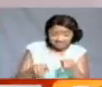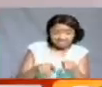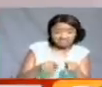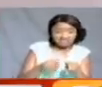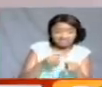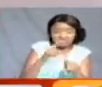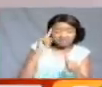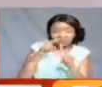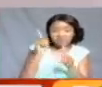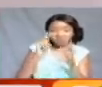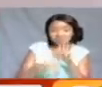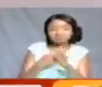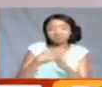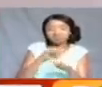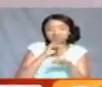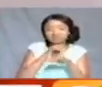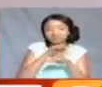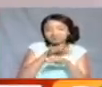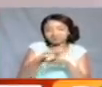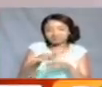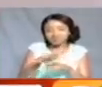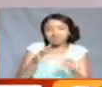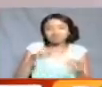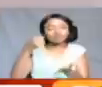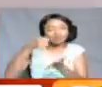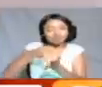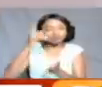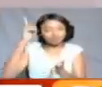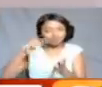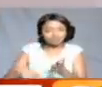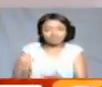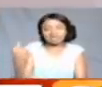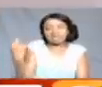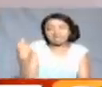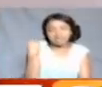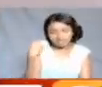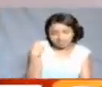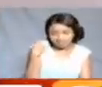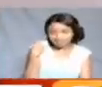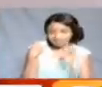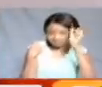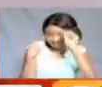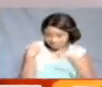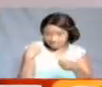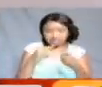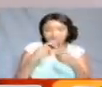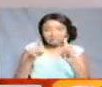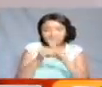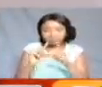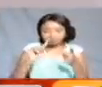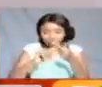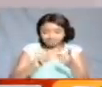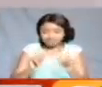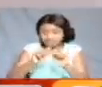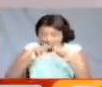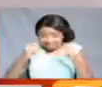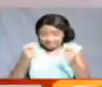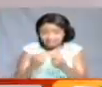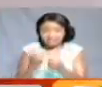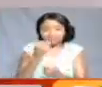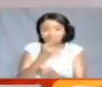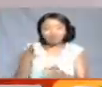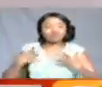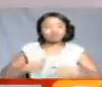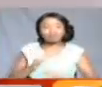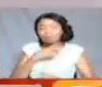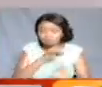B2C influencer space. So the issue is, one, the numbers, but also the type, the quality, or the type. Let me not say the quality, because at the end of the day, all of them are